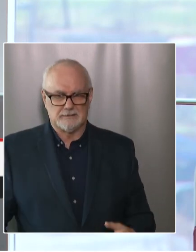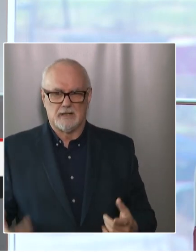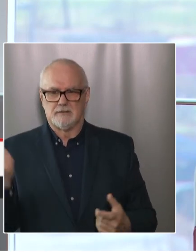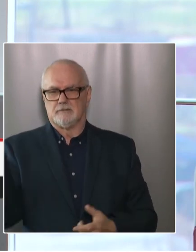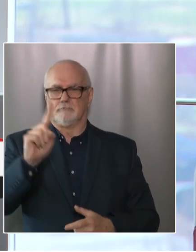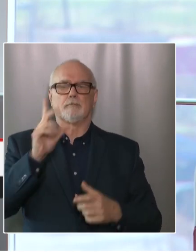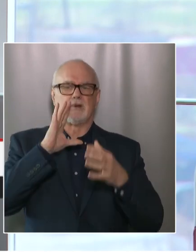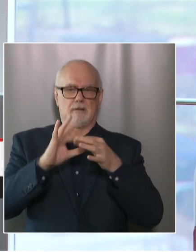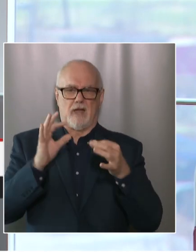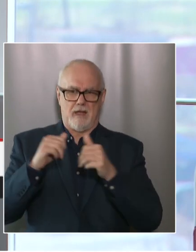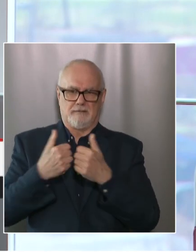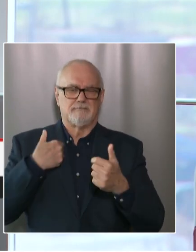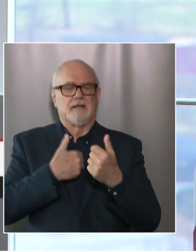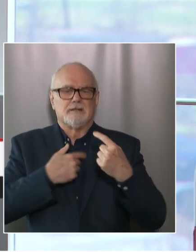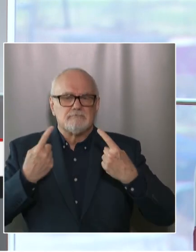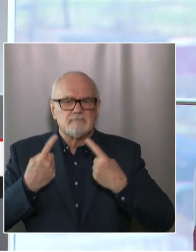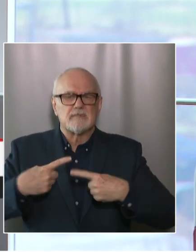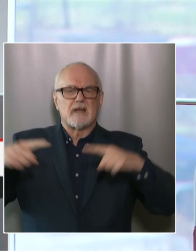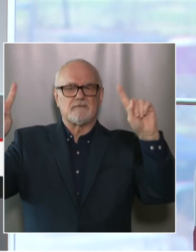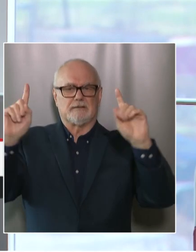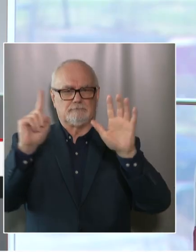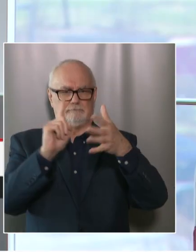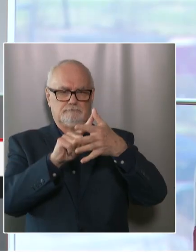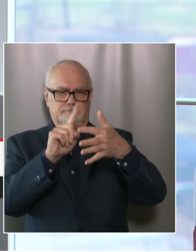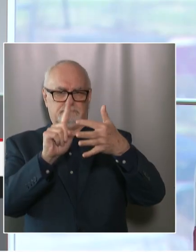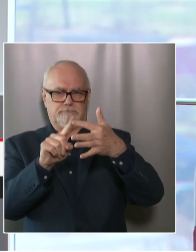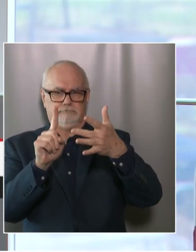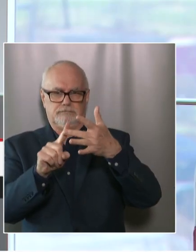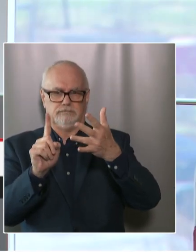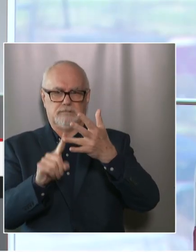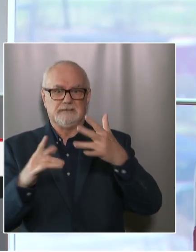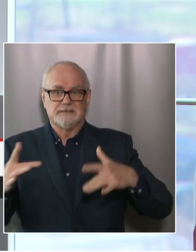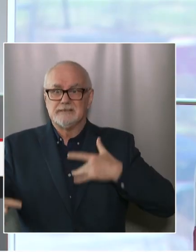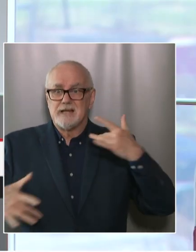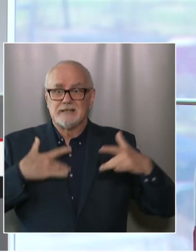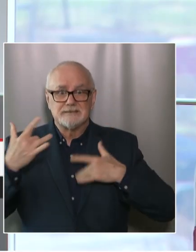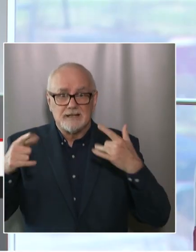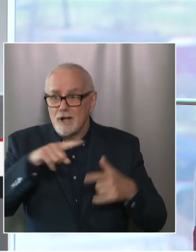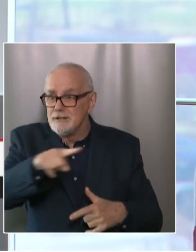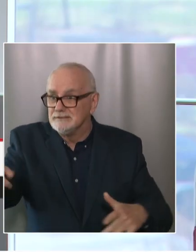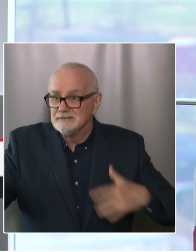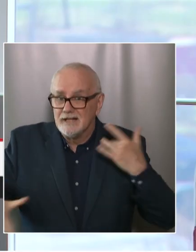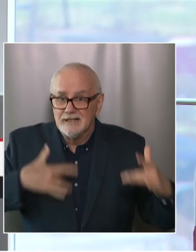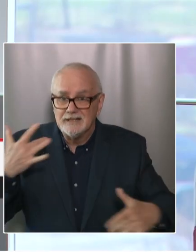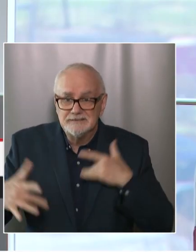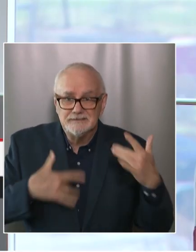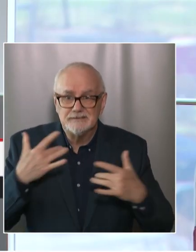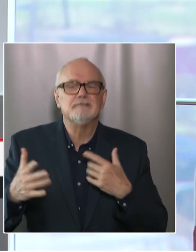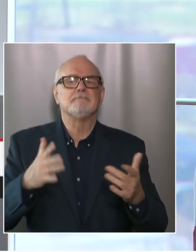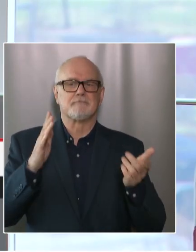I'm excited. I hope you are too. It's going to be a slam dunk. Okay.